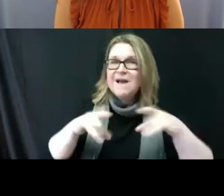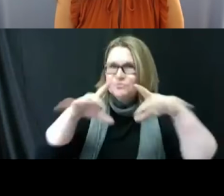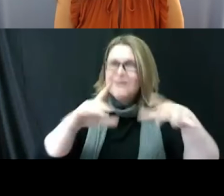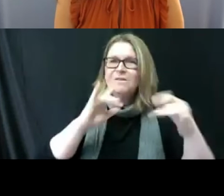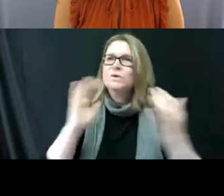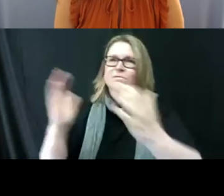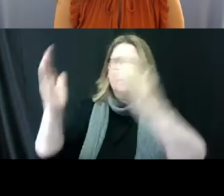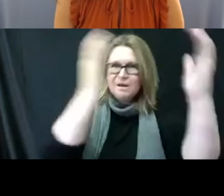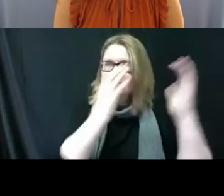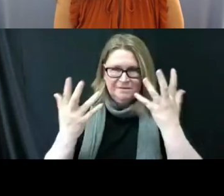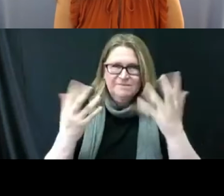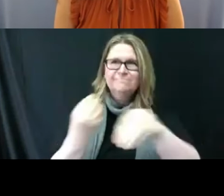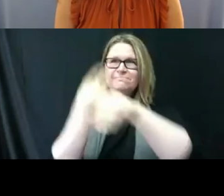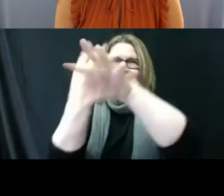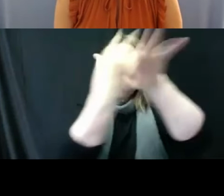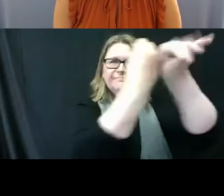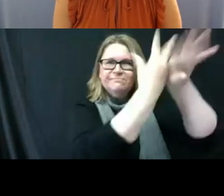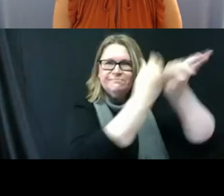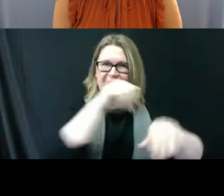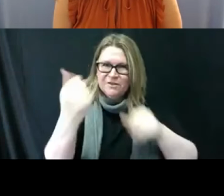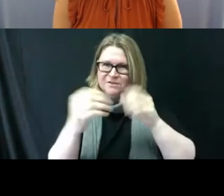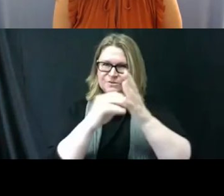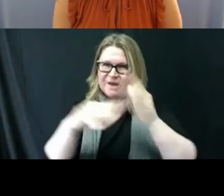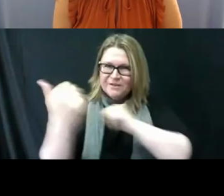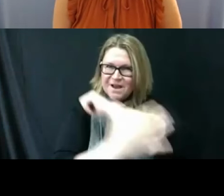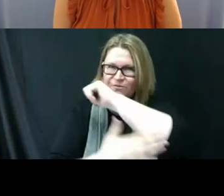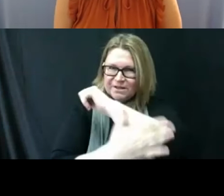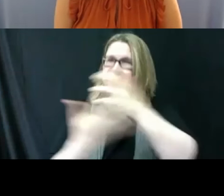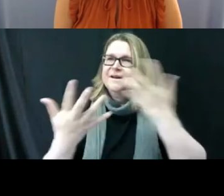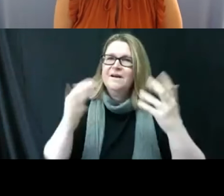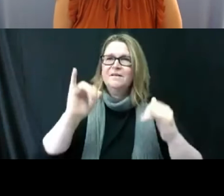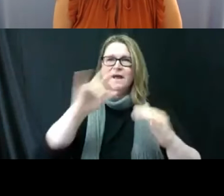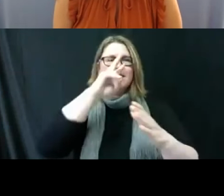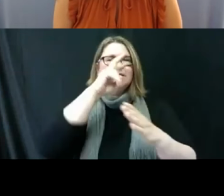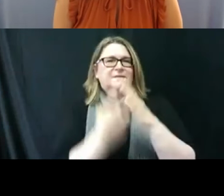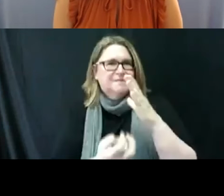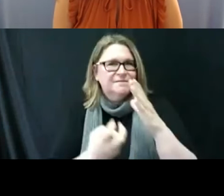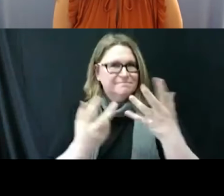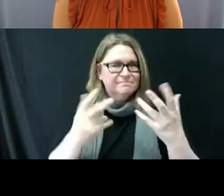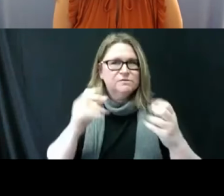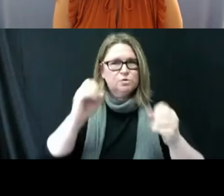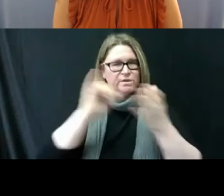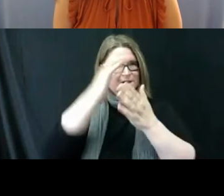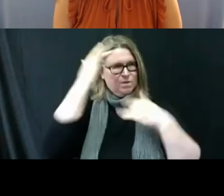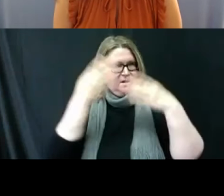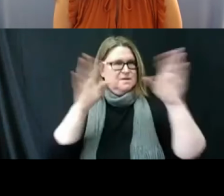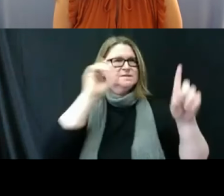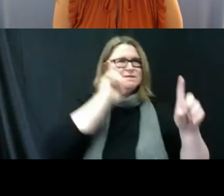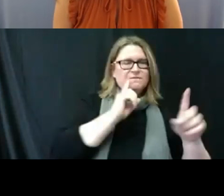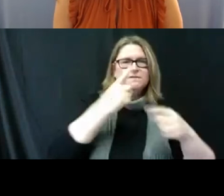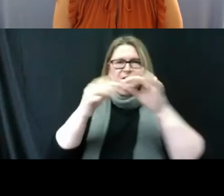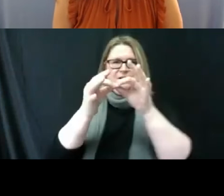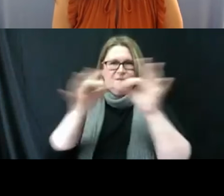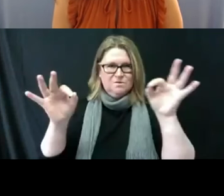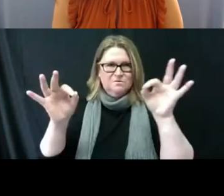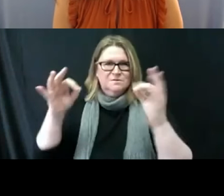there's also the ability to learn about other sign languages, BSL, and interact with other individuals throughout